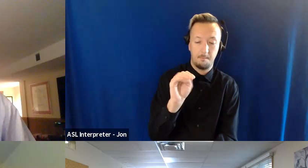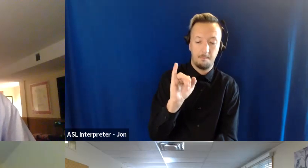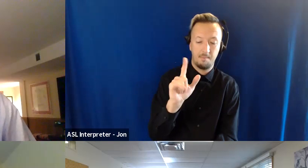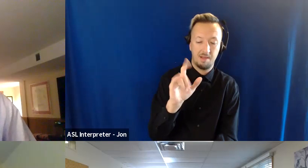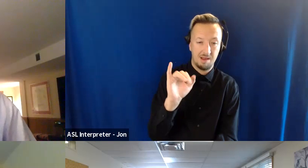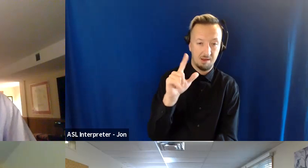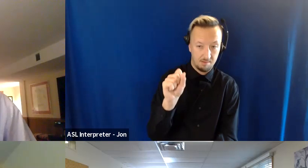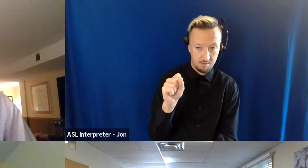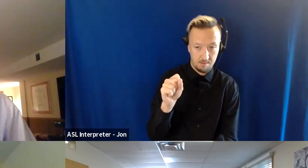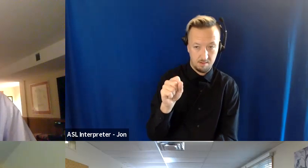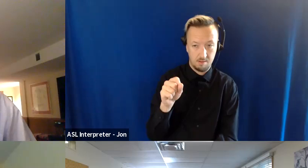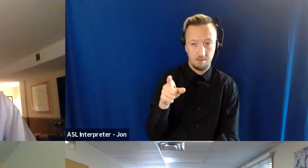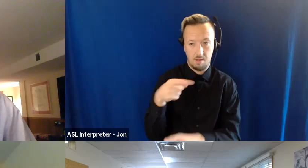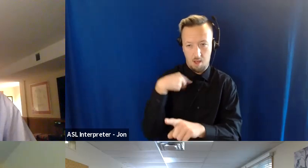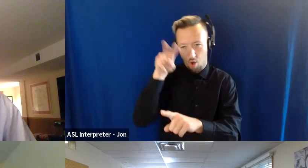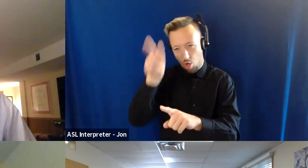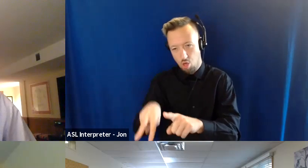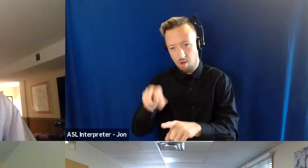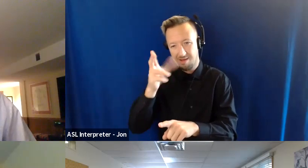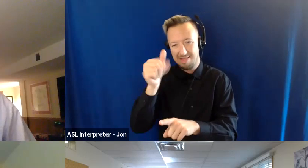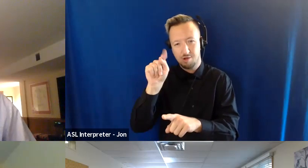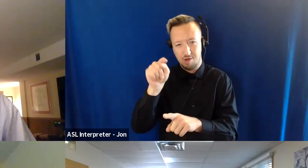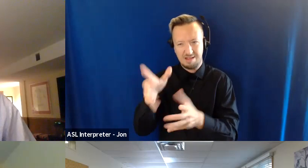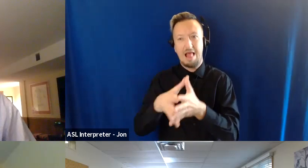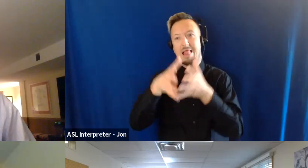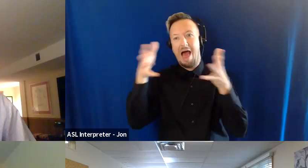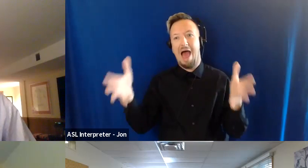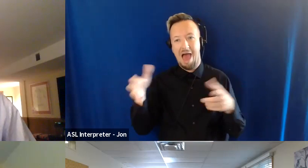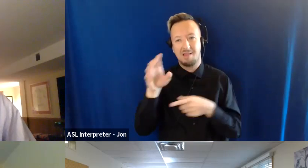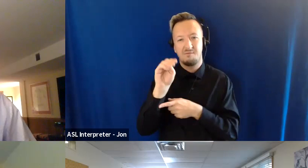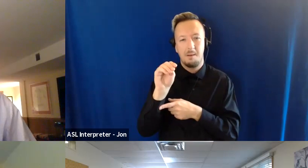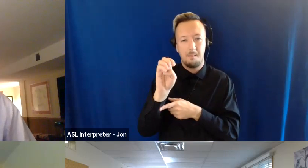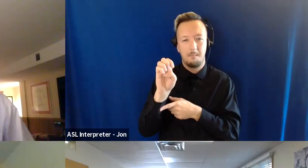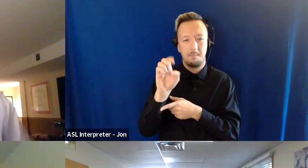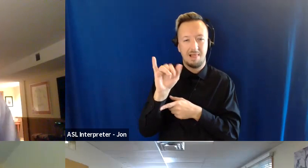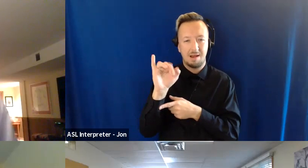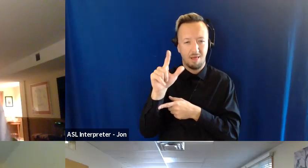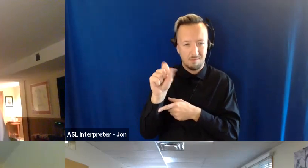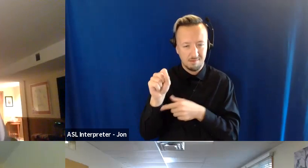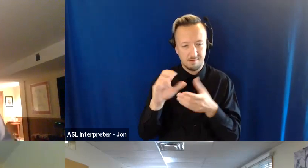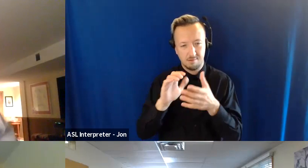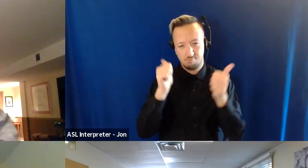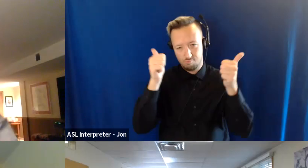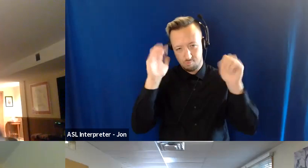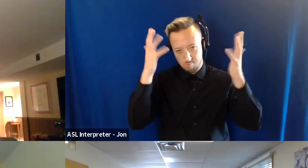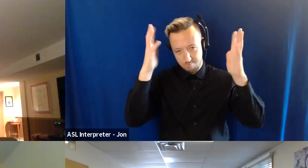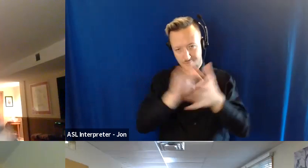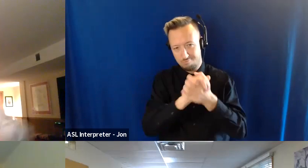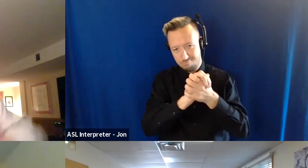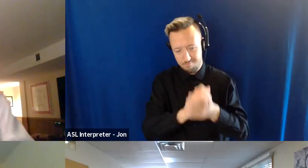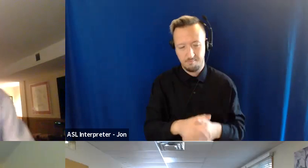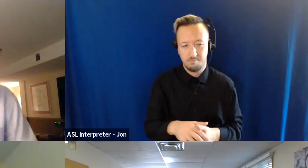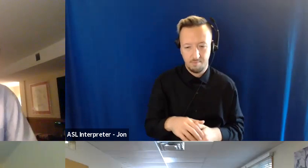chat, there's a lot of millennials out there rooting for you. So it's good to see how you're resonating with the audience.